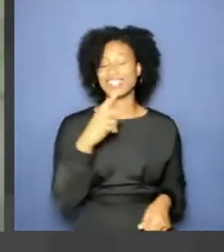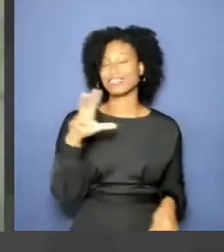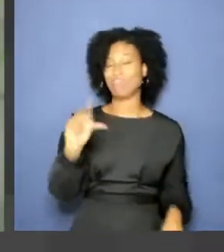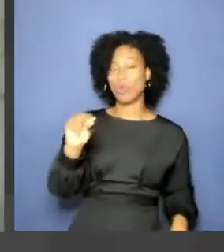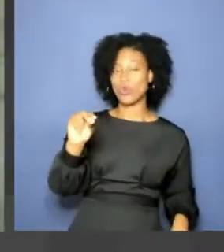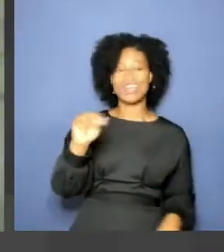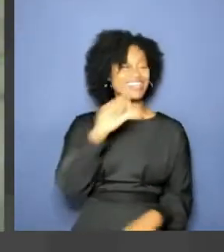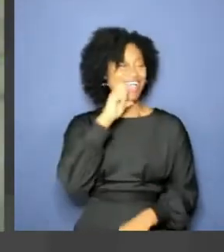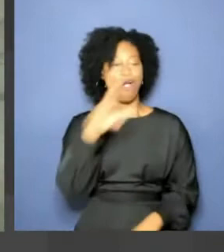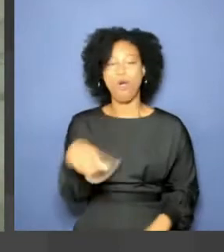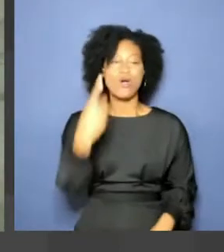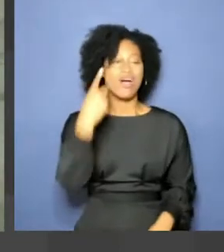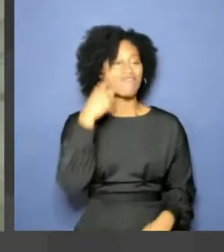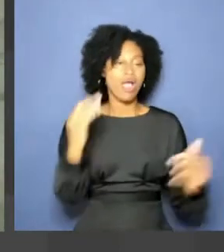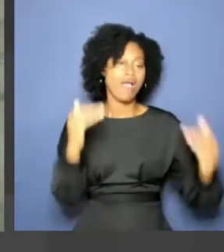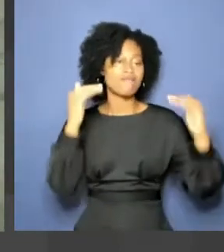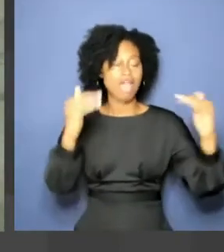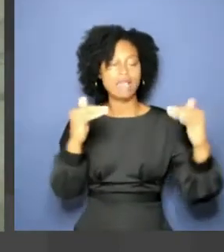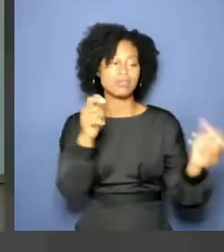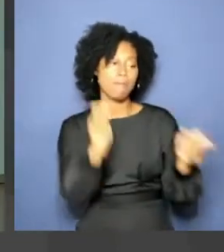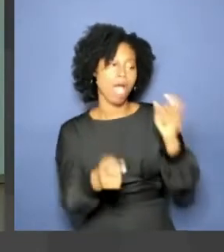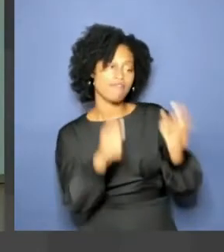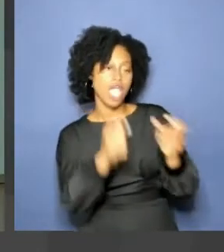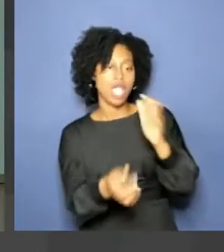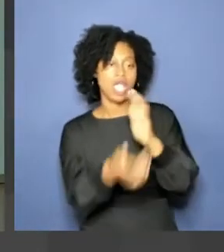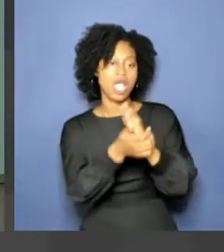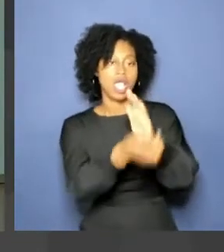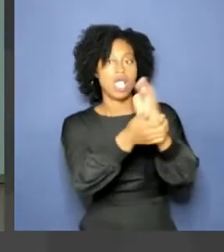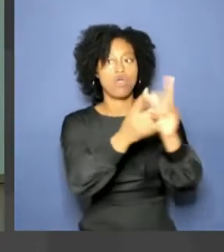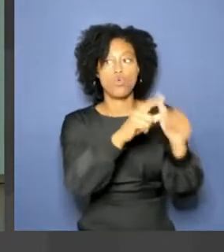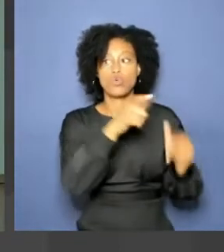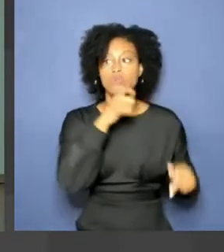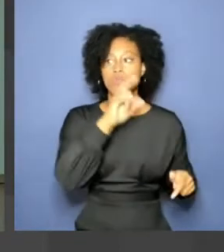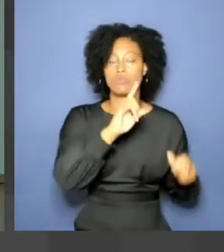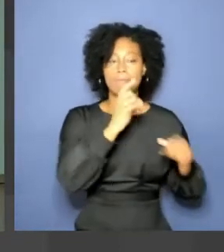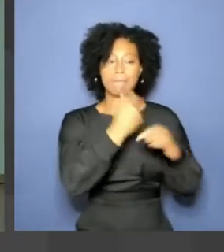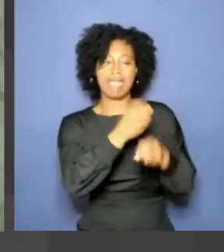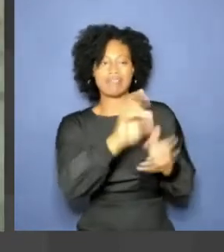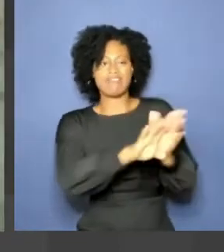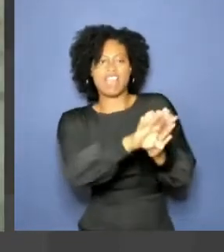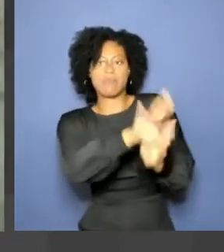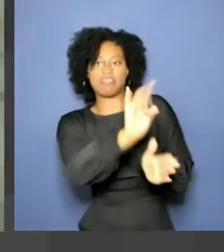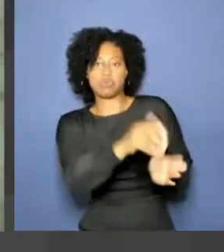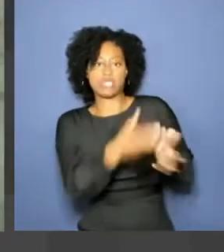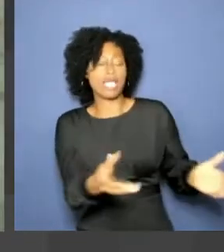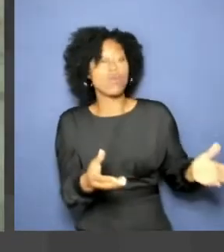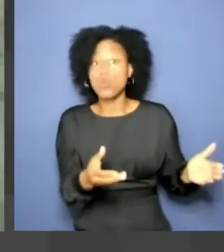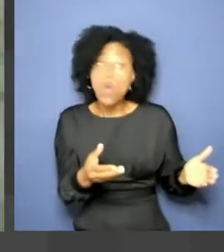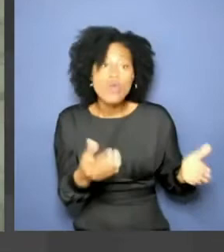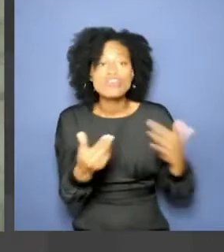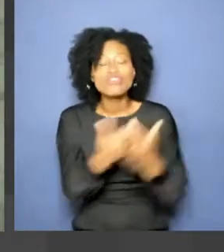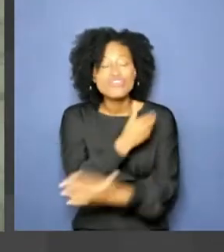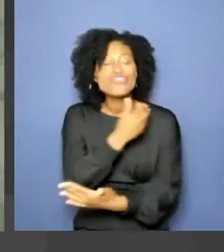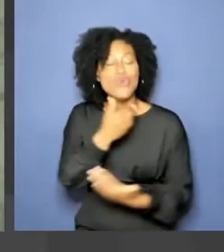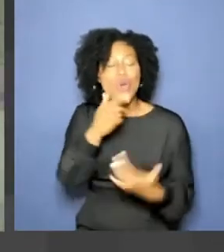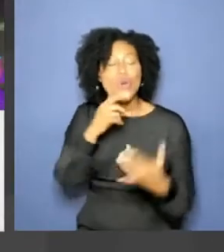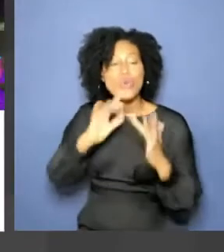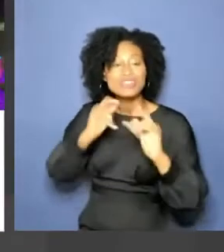for, advanced modders or people that have been in the community for a long time. We actually just launched a new website we call Learning Portal. It's